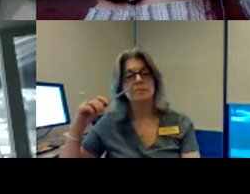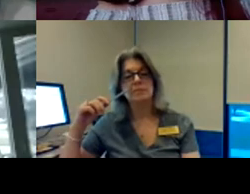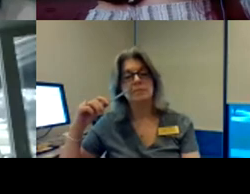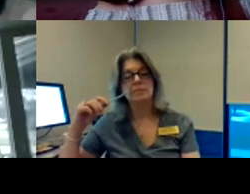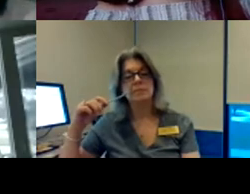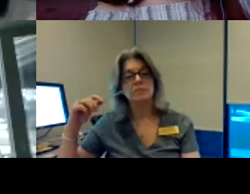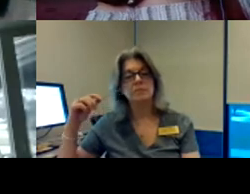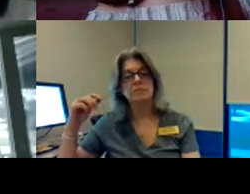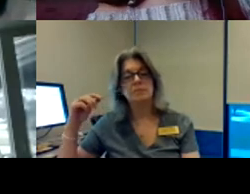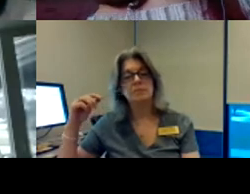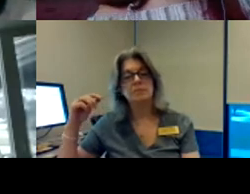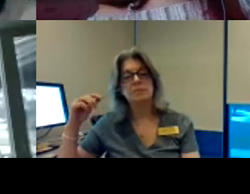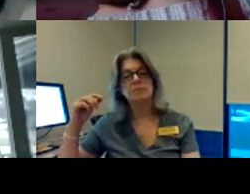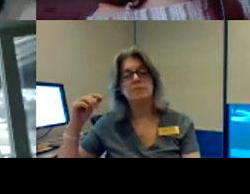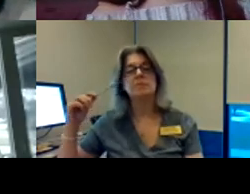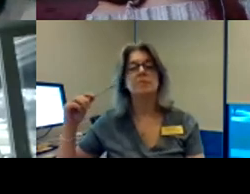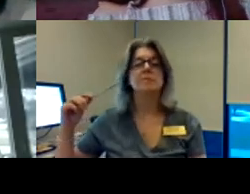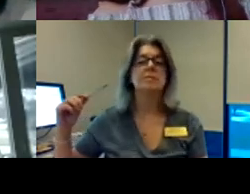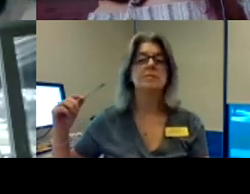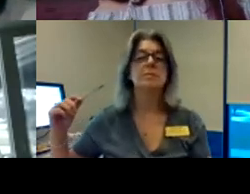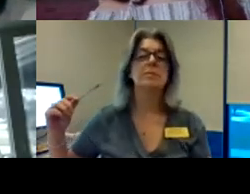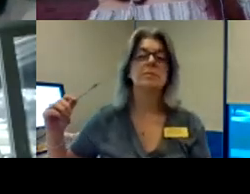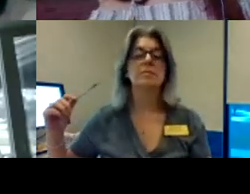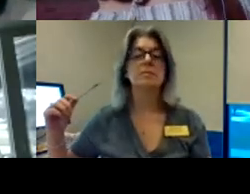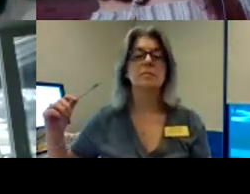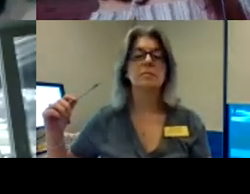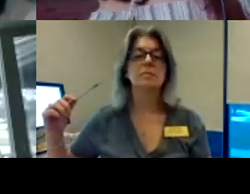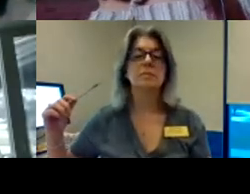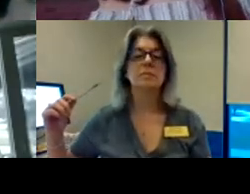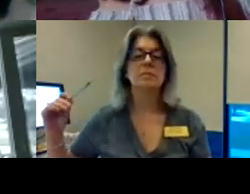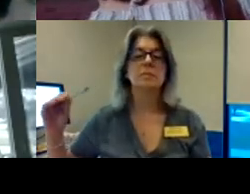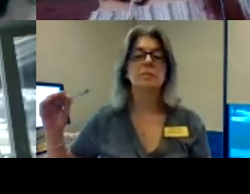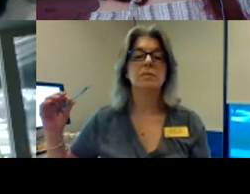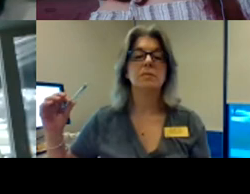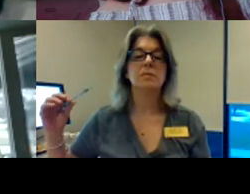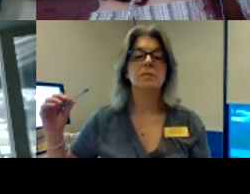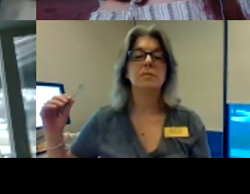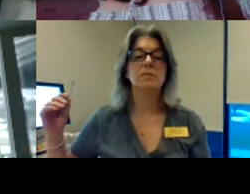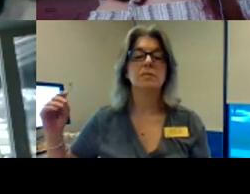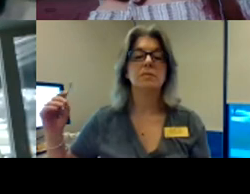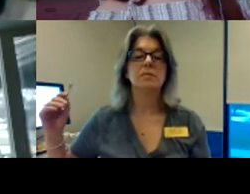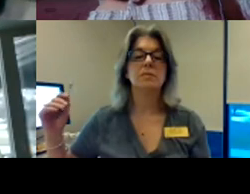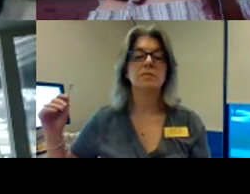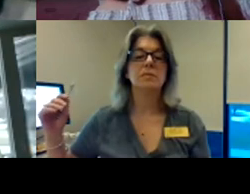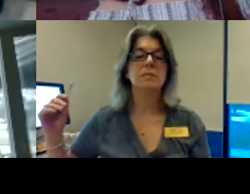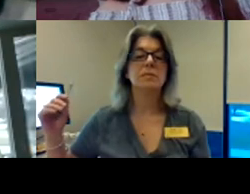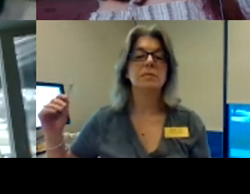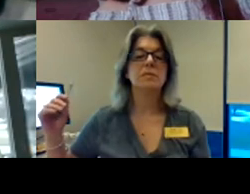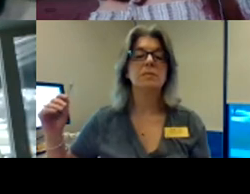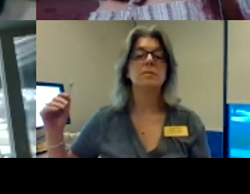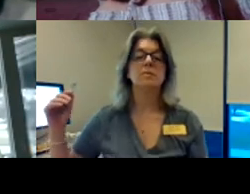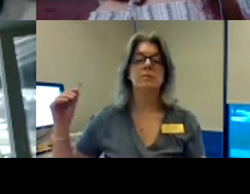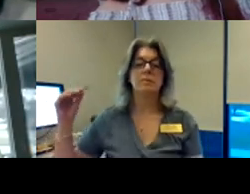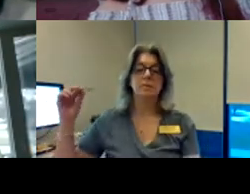Two books have been written about her lately. This is a collection of her writings, and this is a full